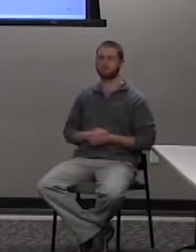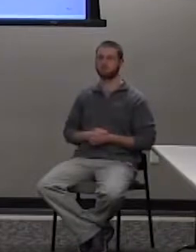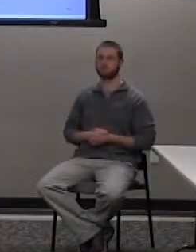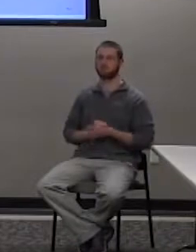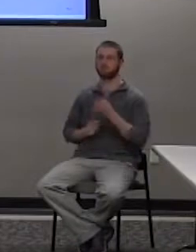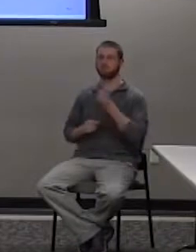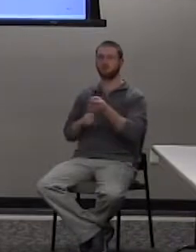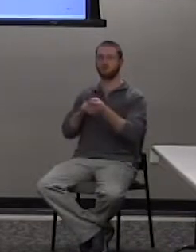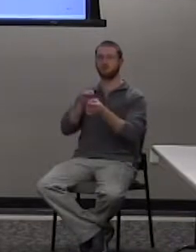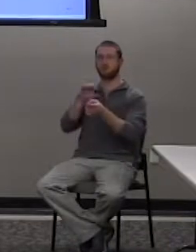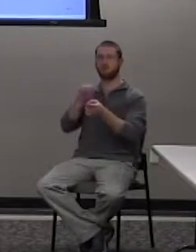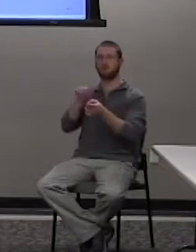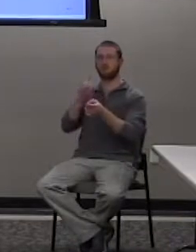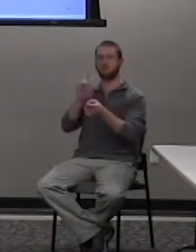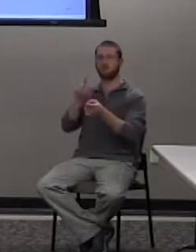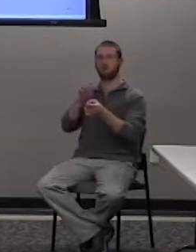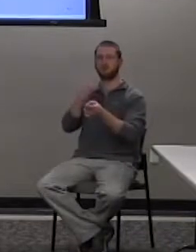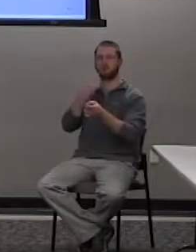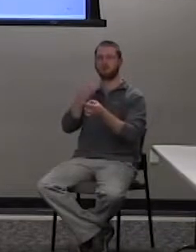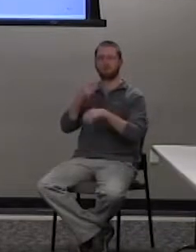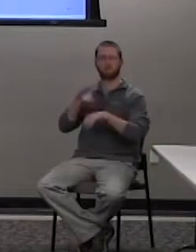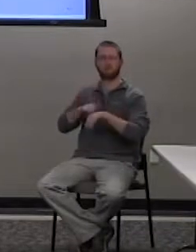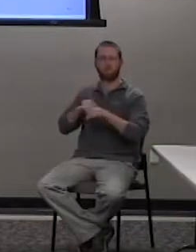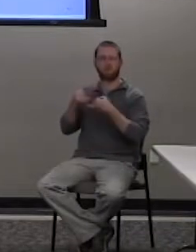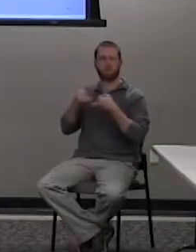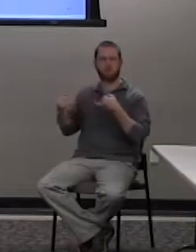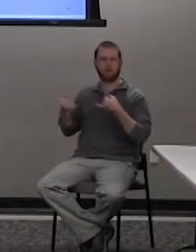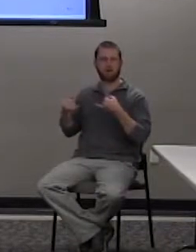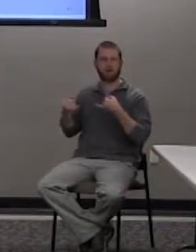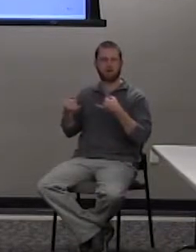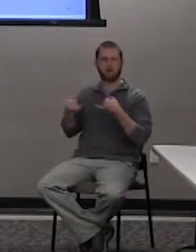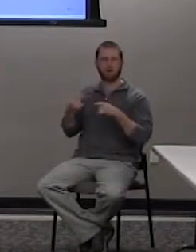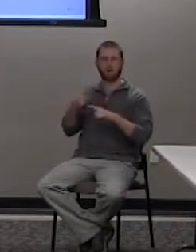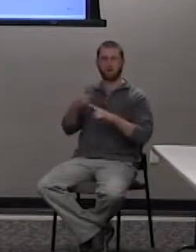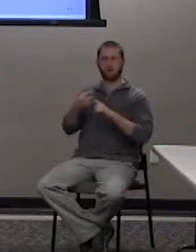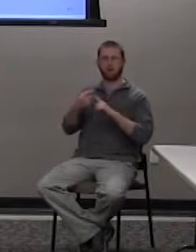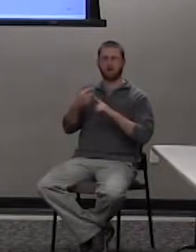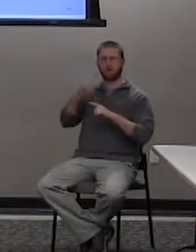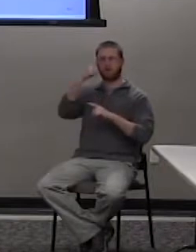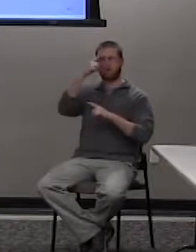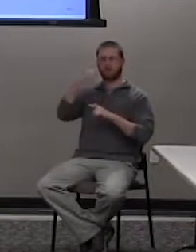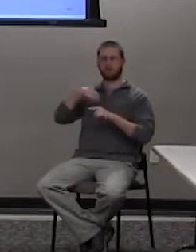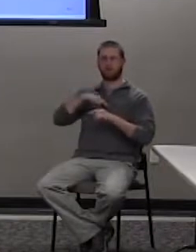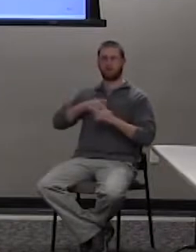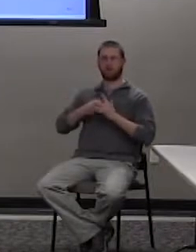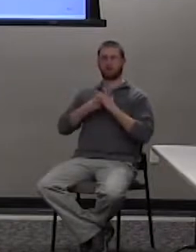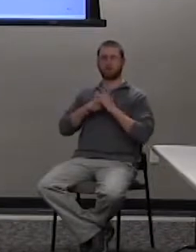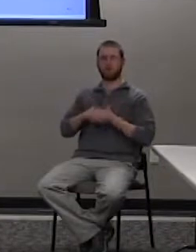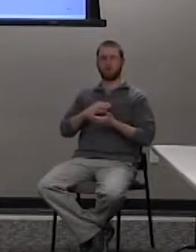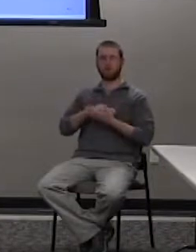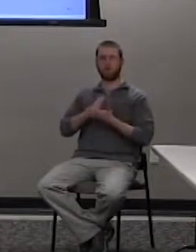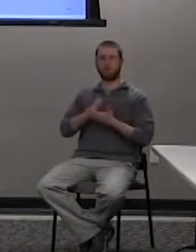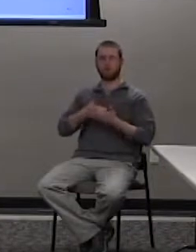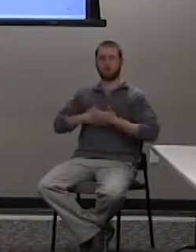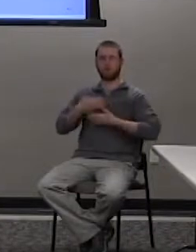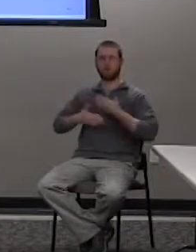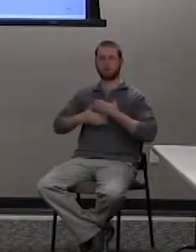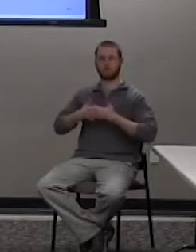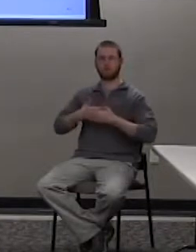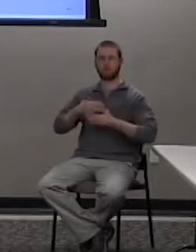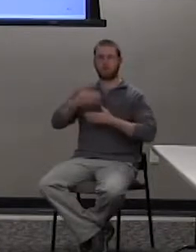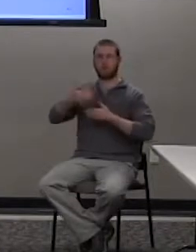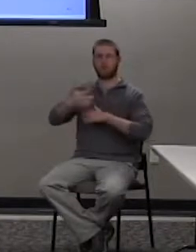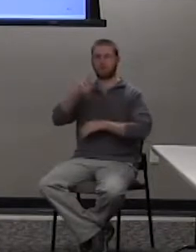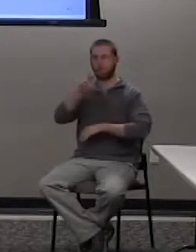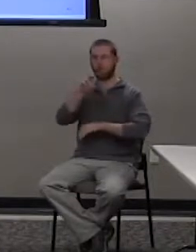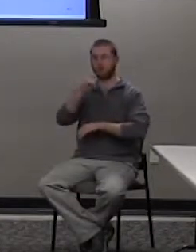kind of time frame are we talking about? Because we all start budgeting process in another 30 days, if not